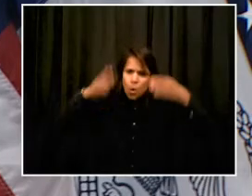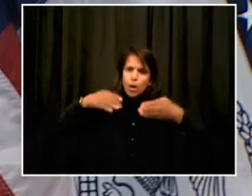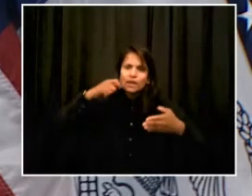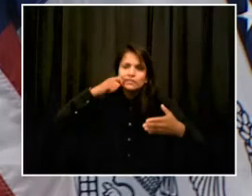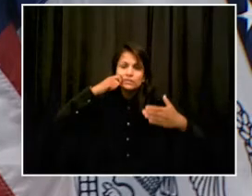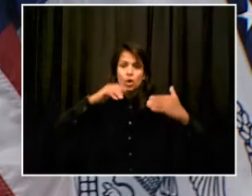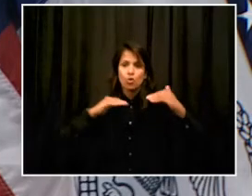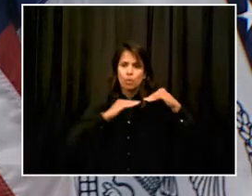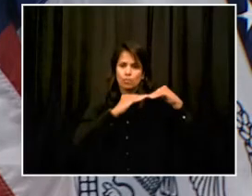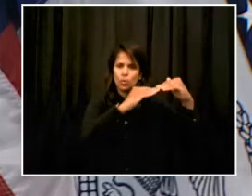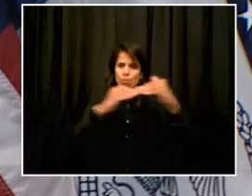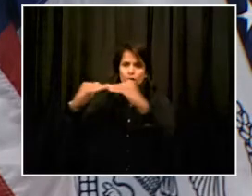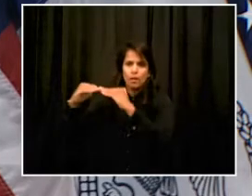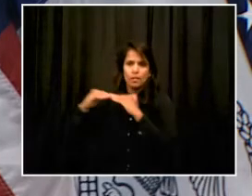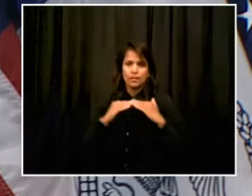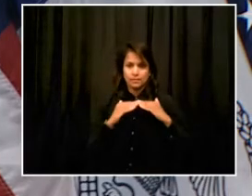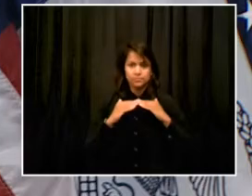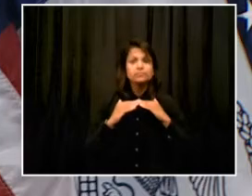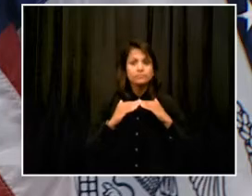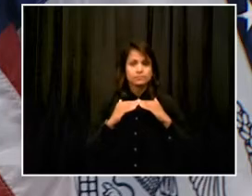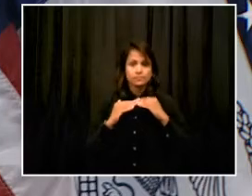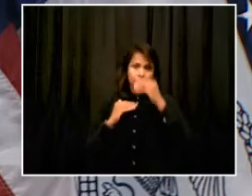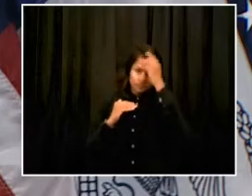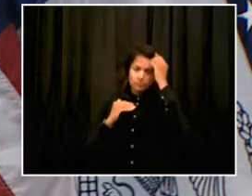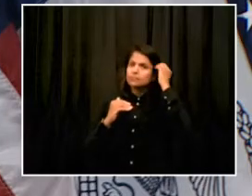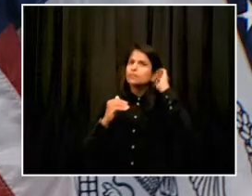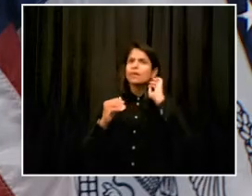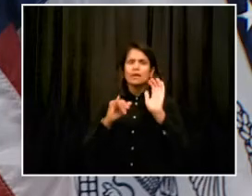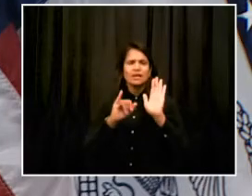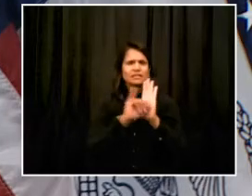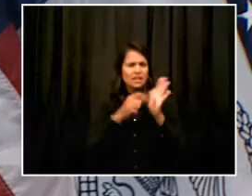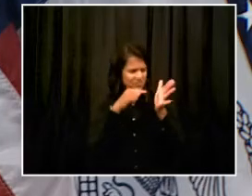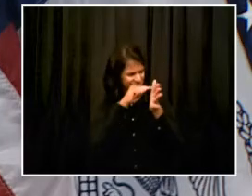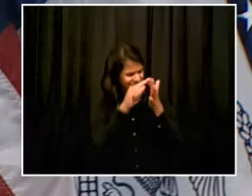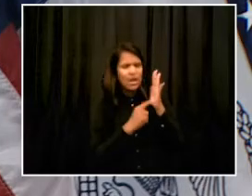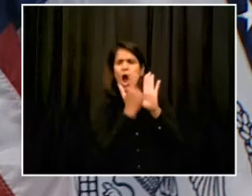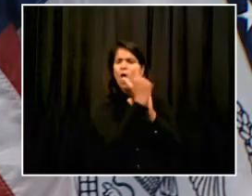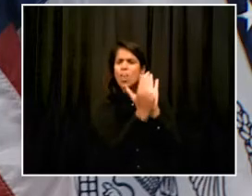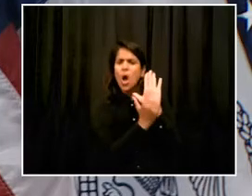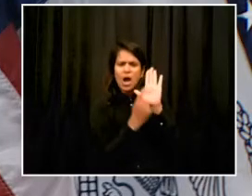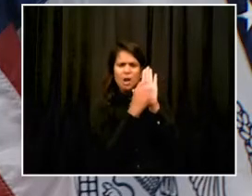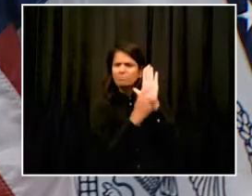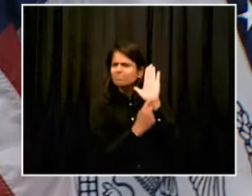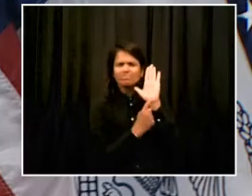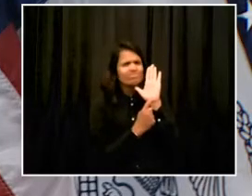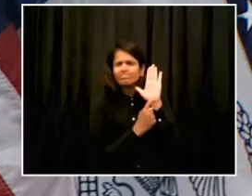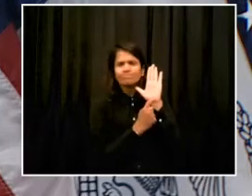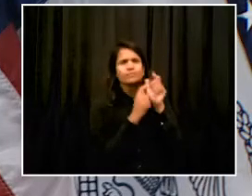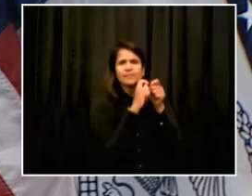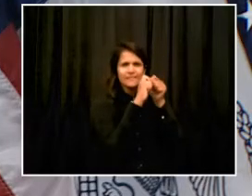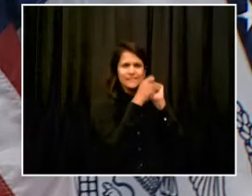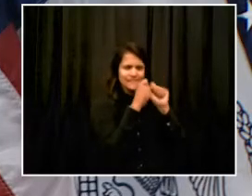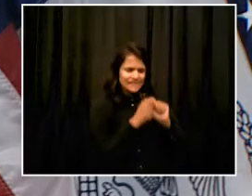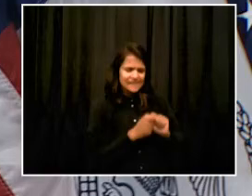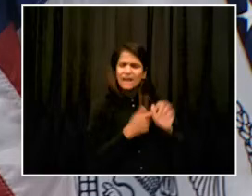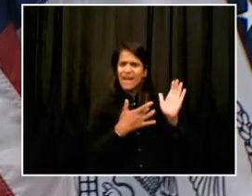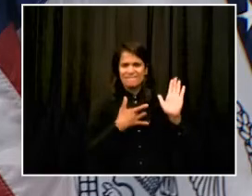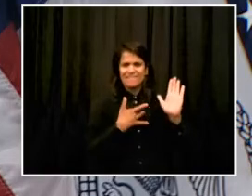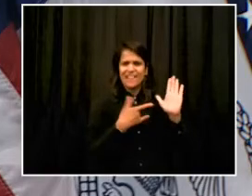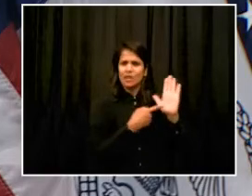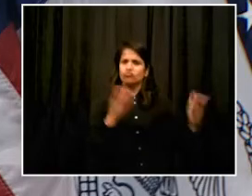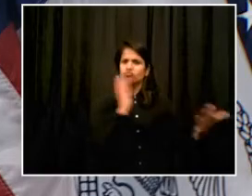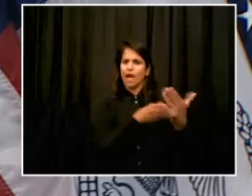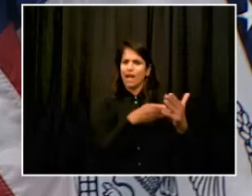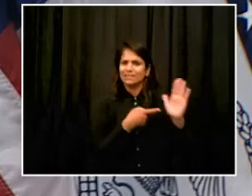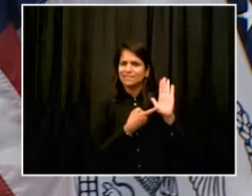to foundationally fix it. And that will include, I think, a greater use of implicit bias training throughout. So a lot